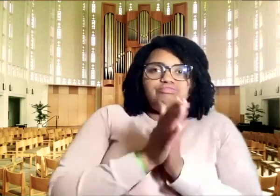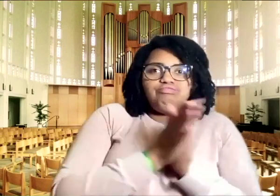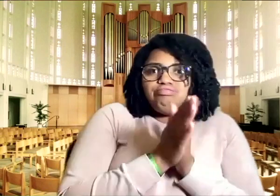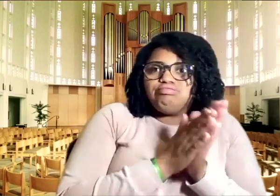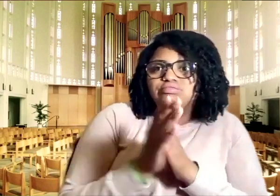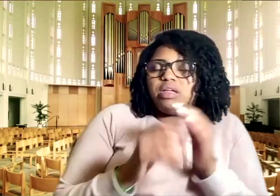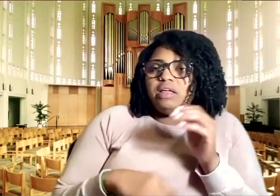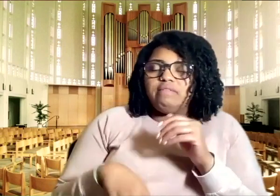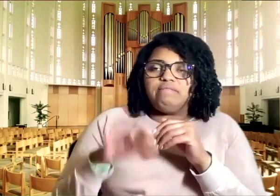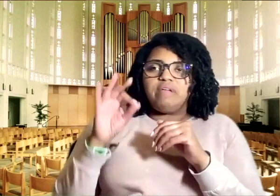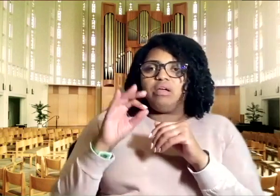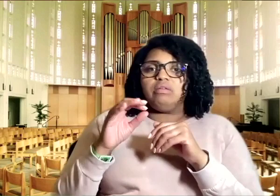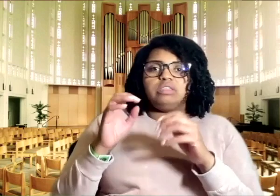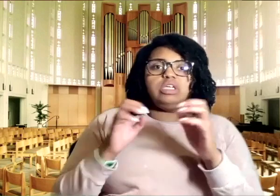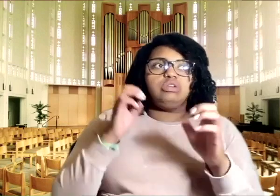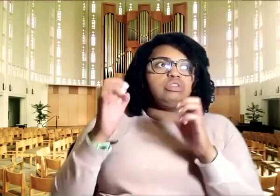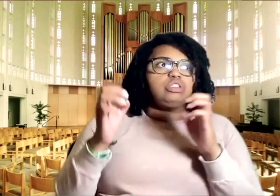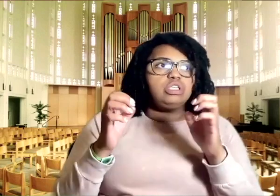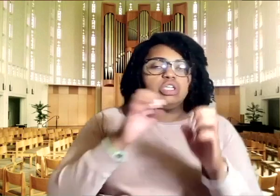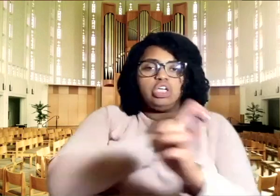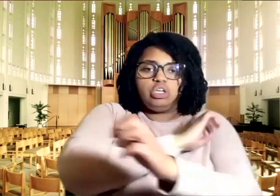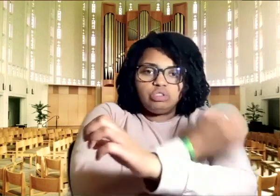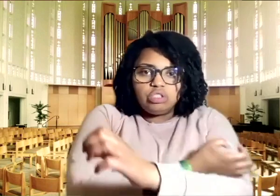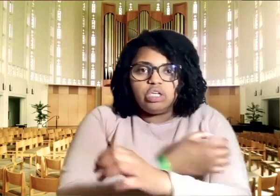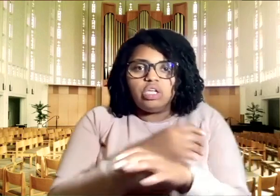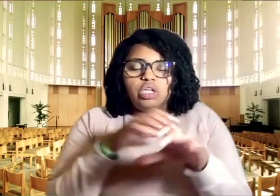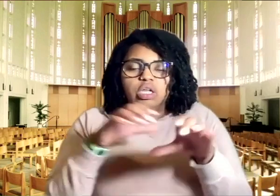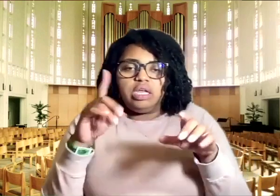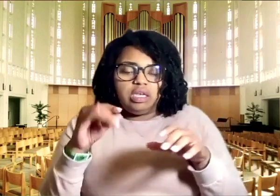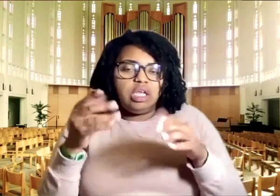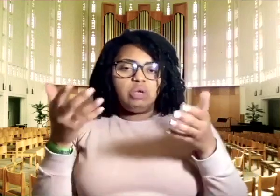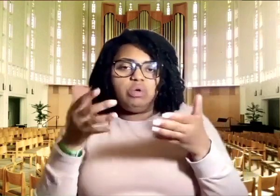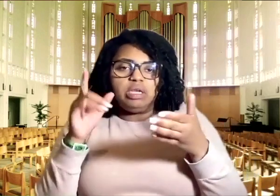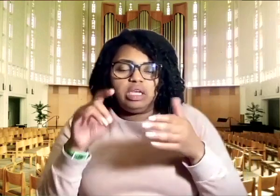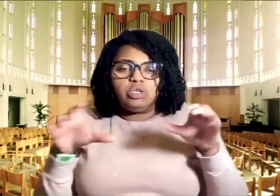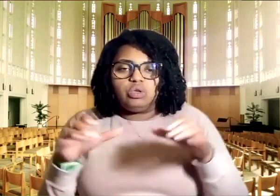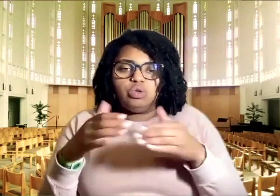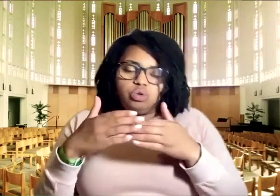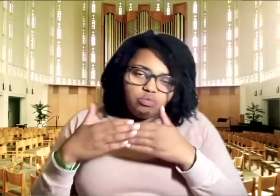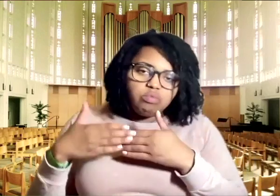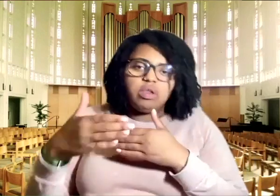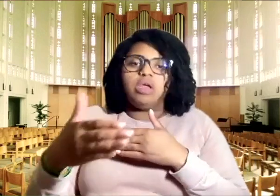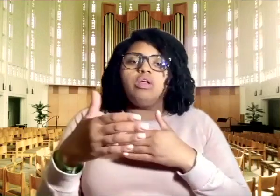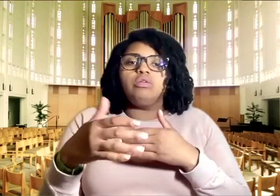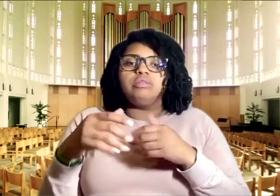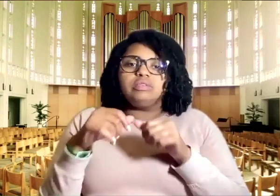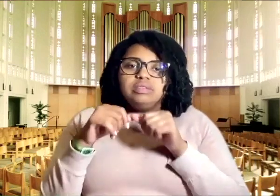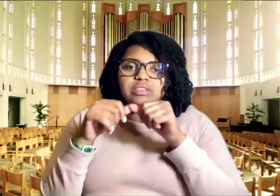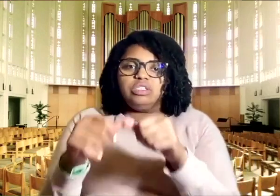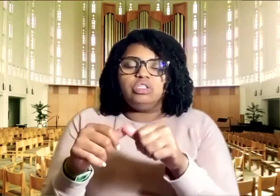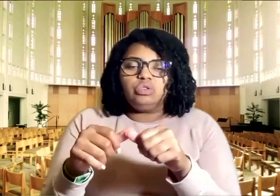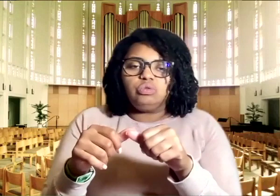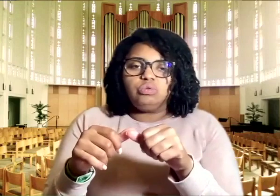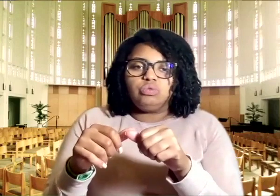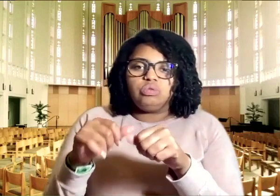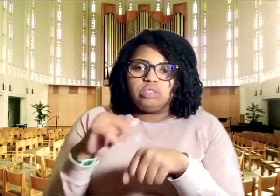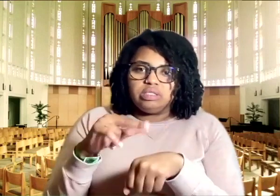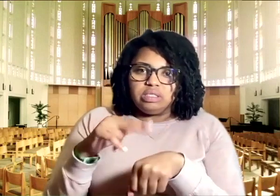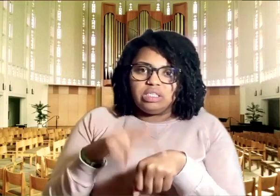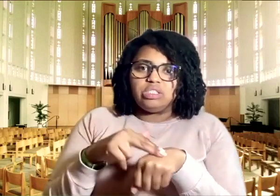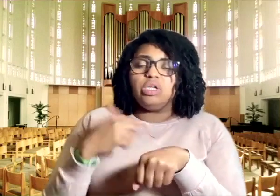did what he needed to do for the sustaining of his nation. And we can do the